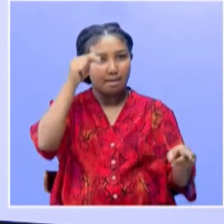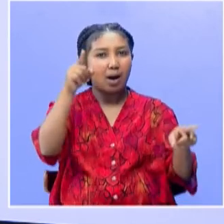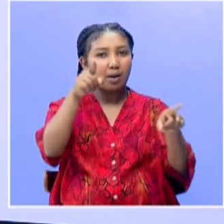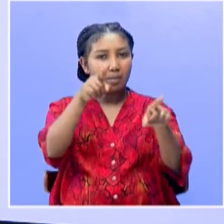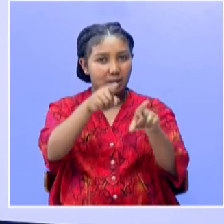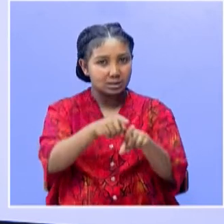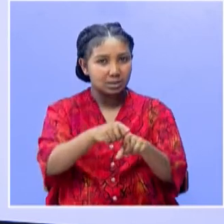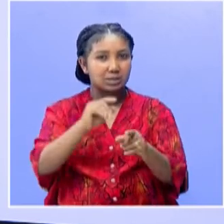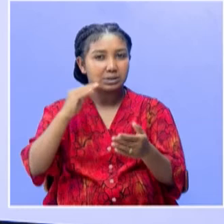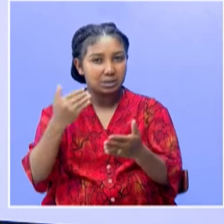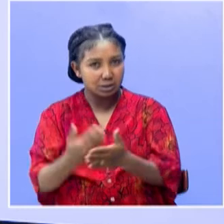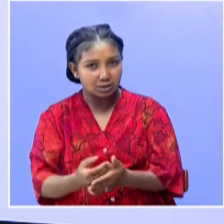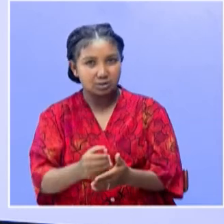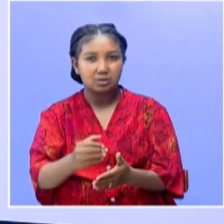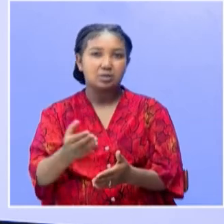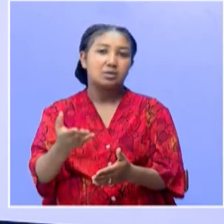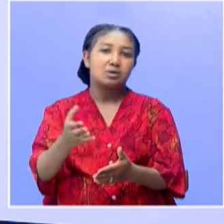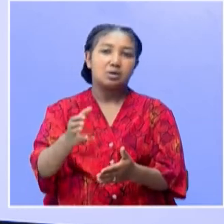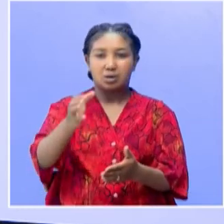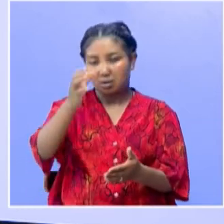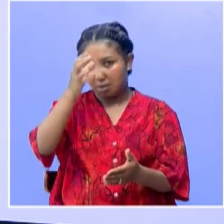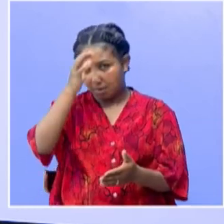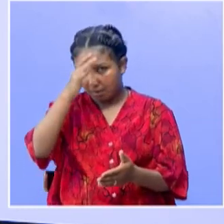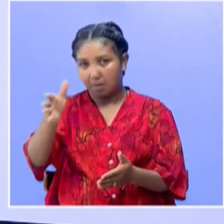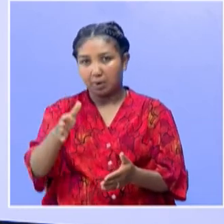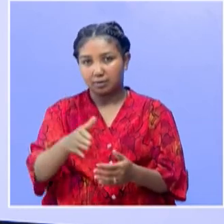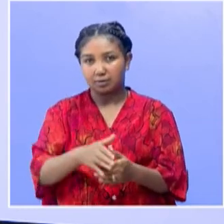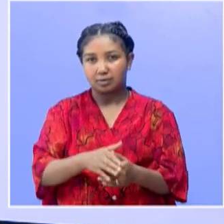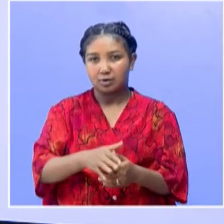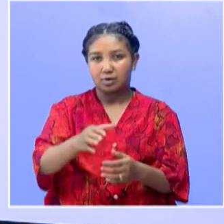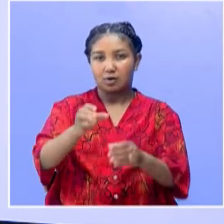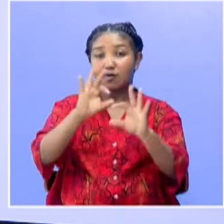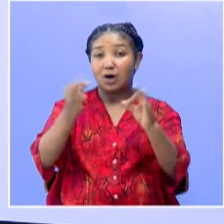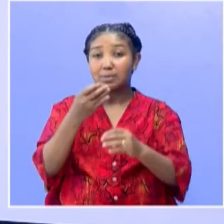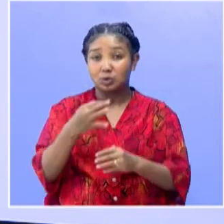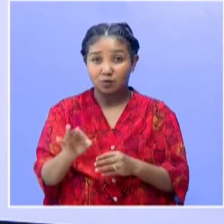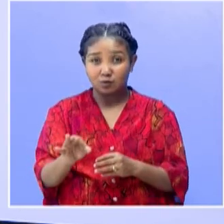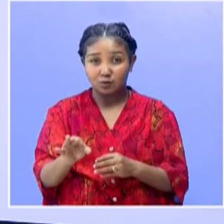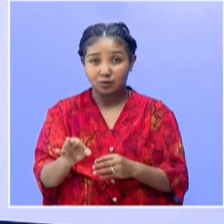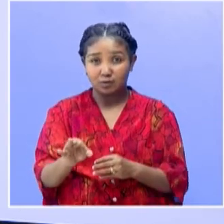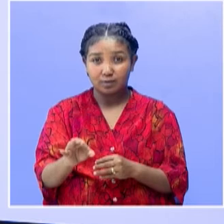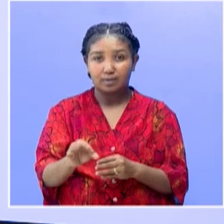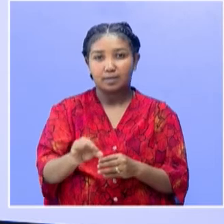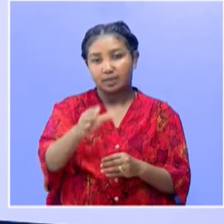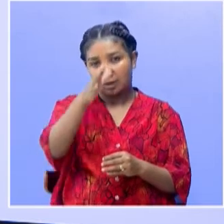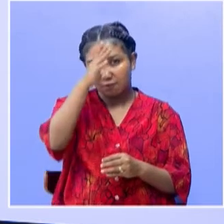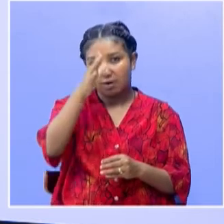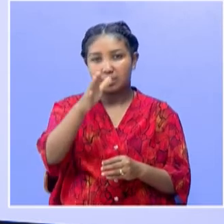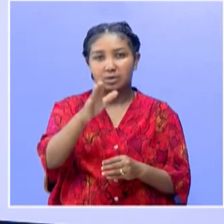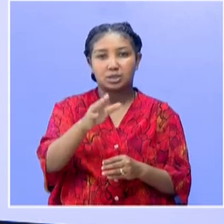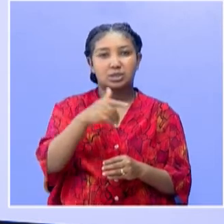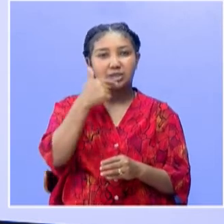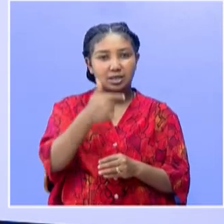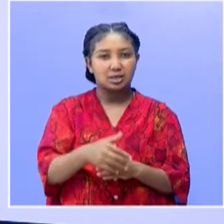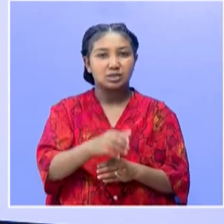brother-in-law, sister-in-law, mother-in-law, father-in-law. For the families of? Yes, for the family, somebody when